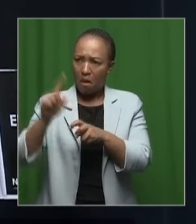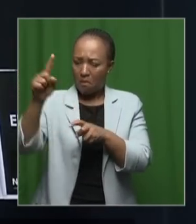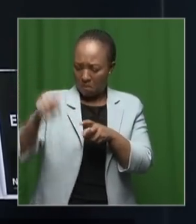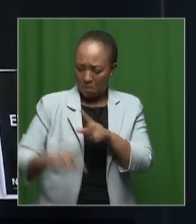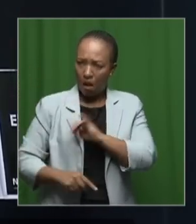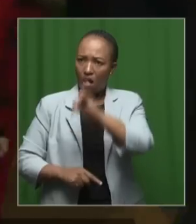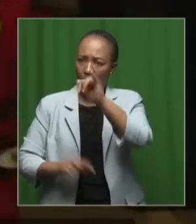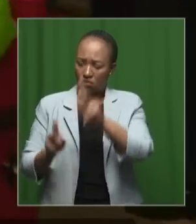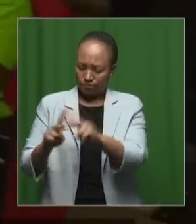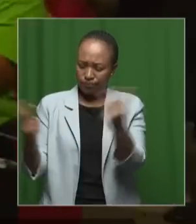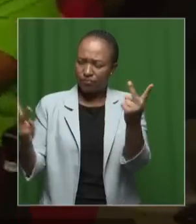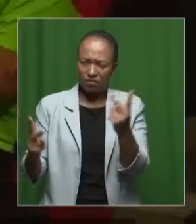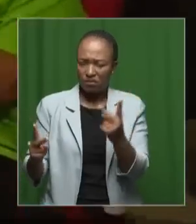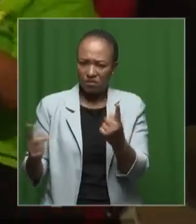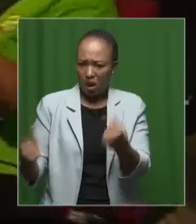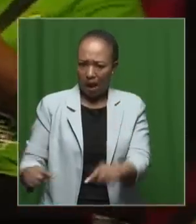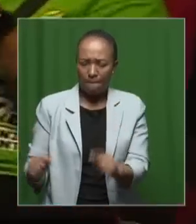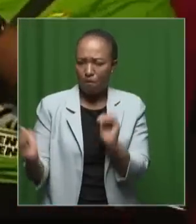this country.